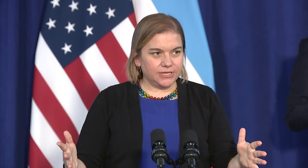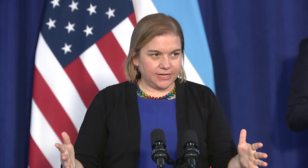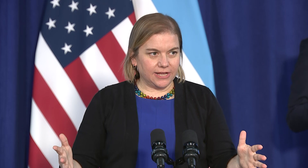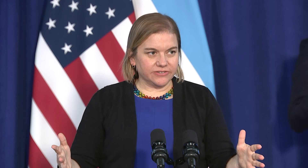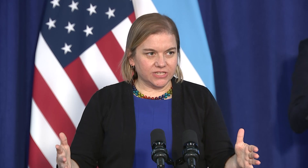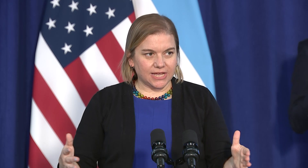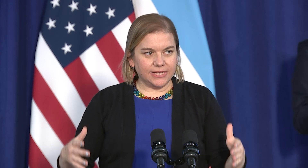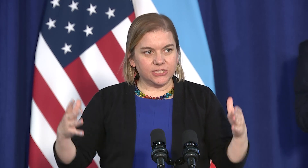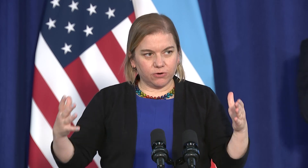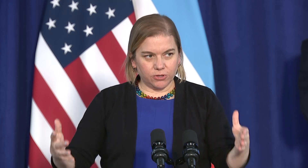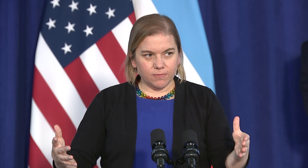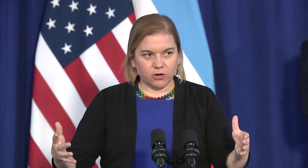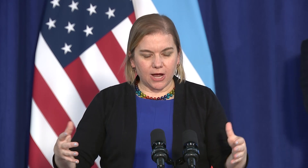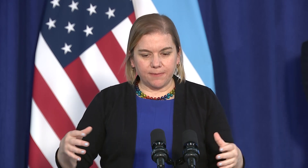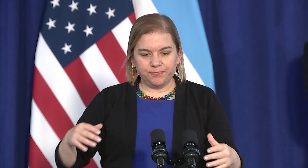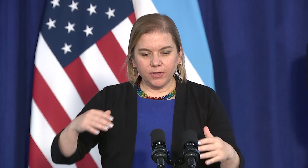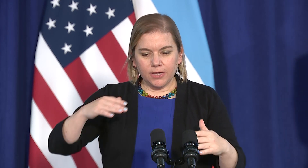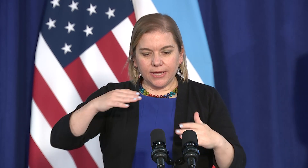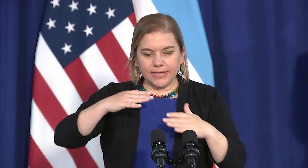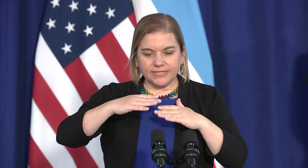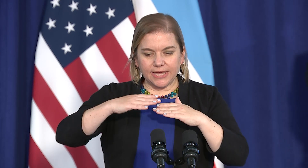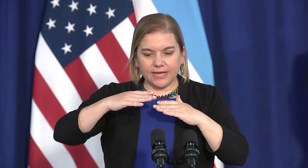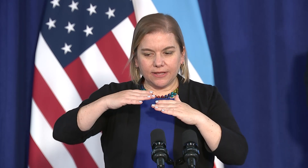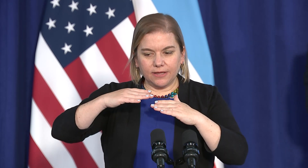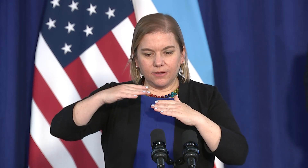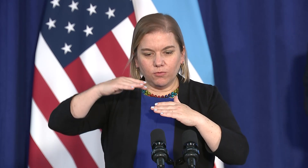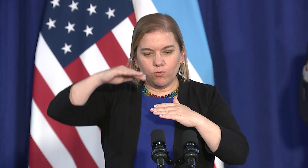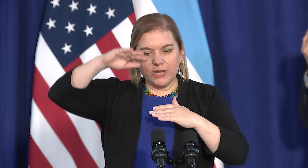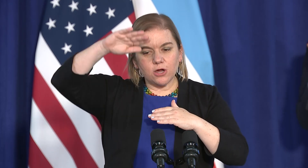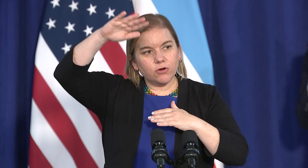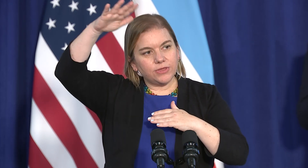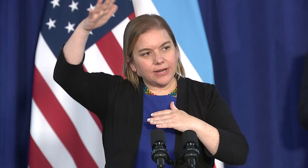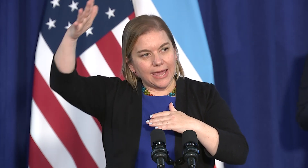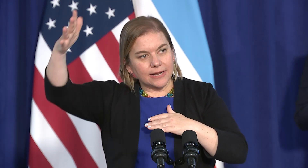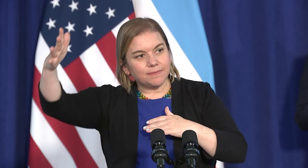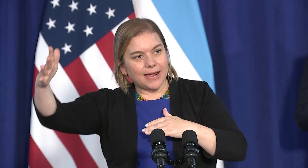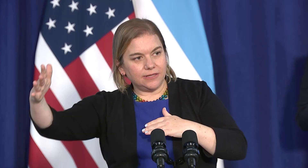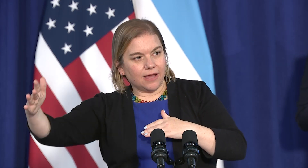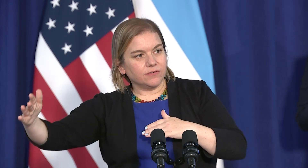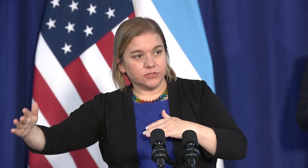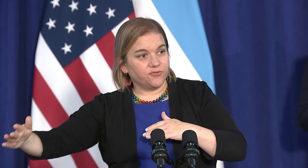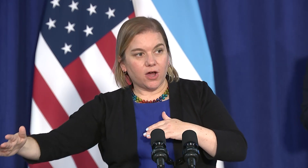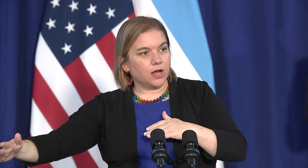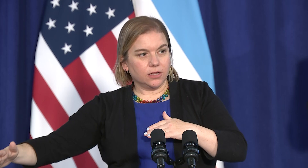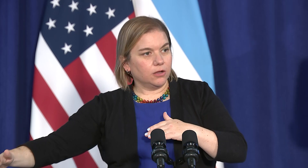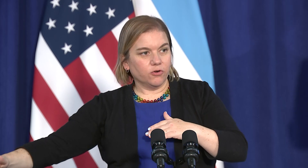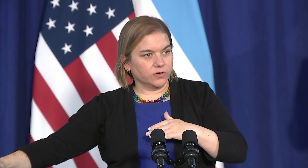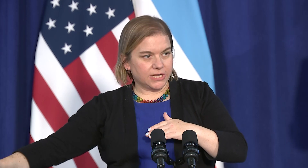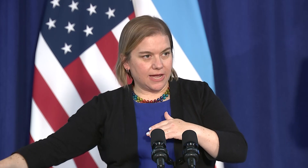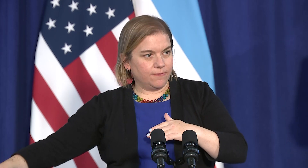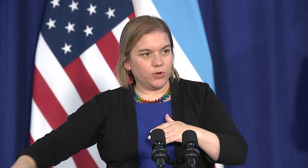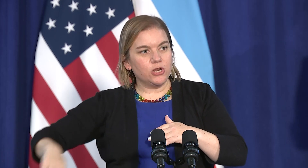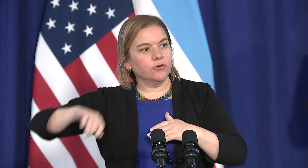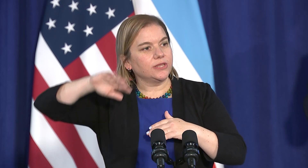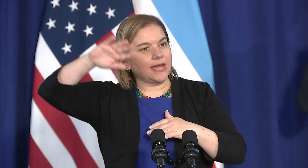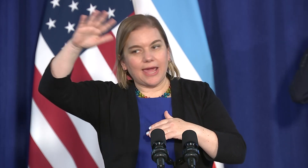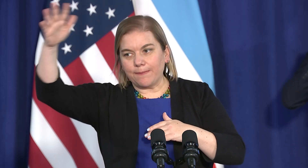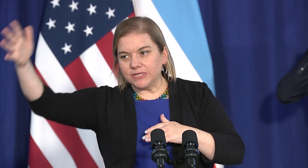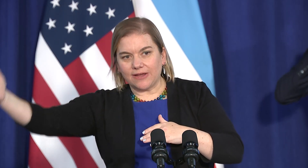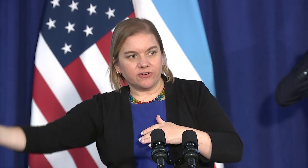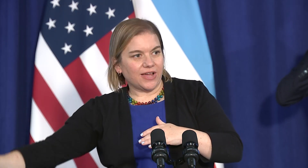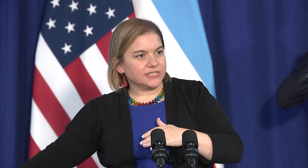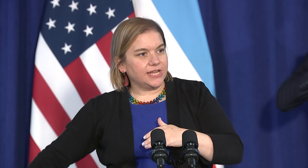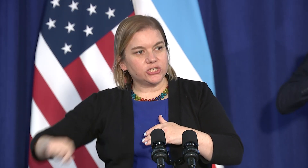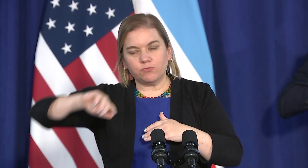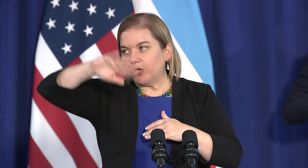still learning the details of the science here with Omicron, is that we know that antibody levels fall over time. We know that that